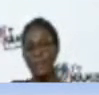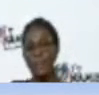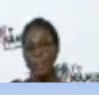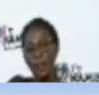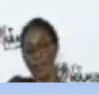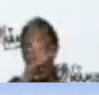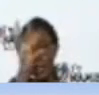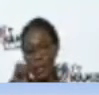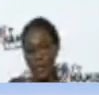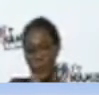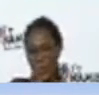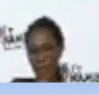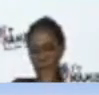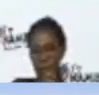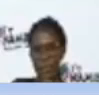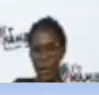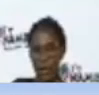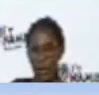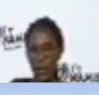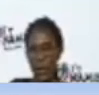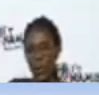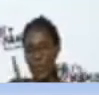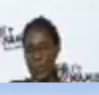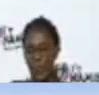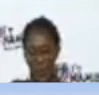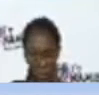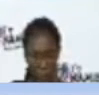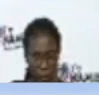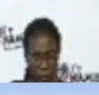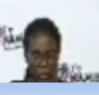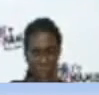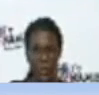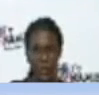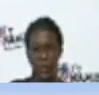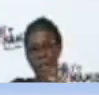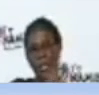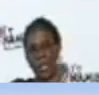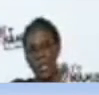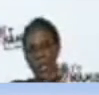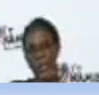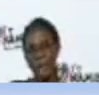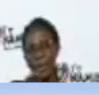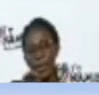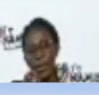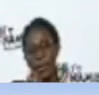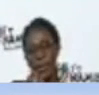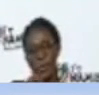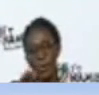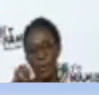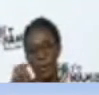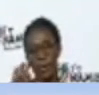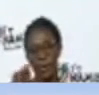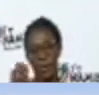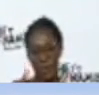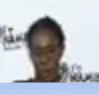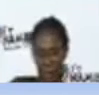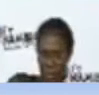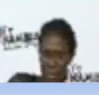termed the Windhoek Declaration, advocating for a free,